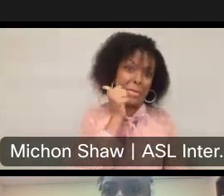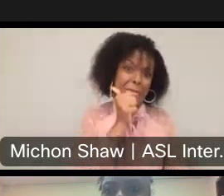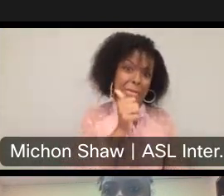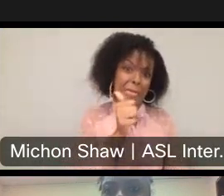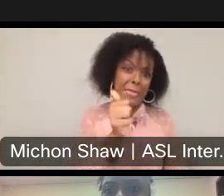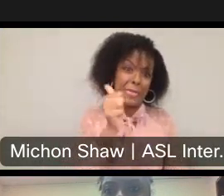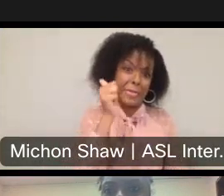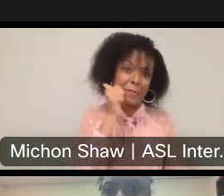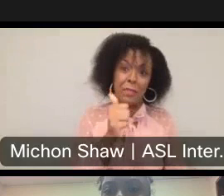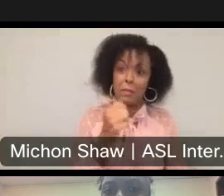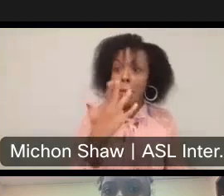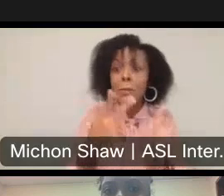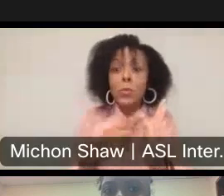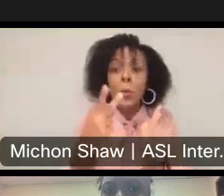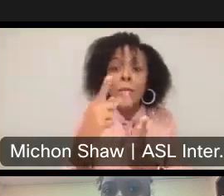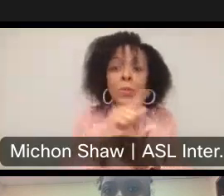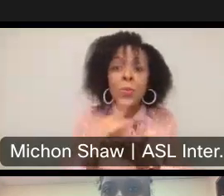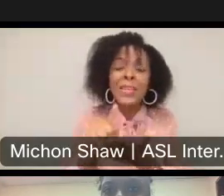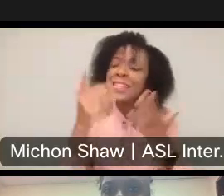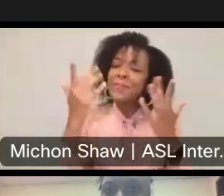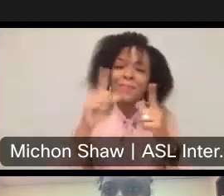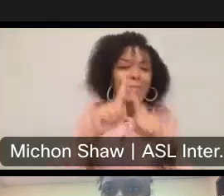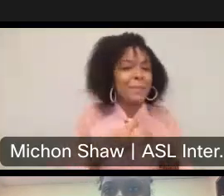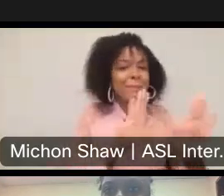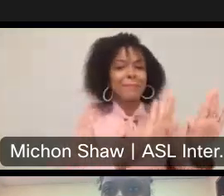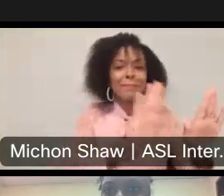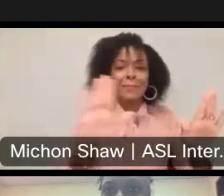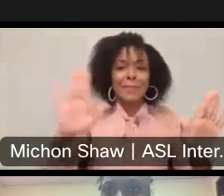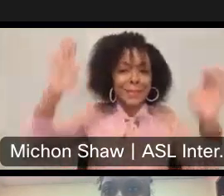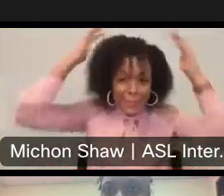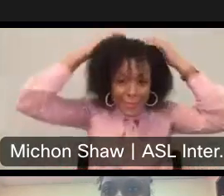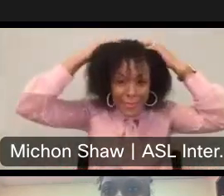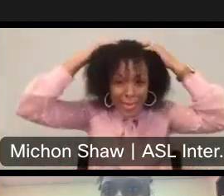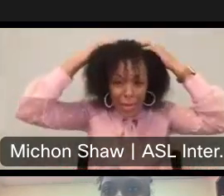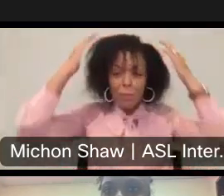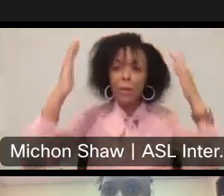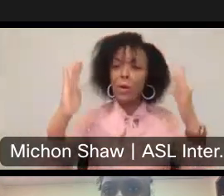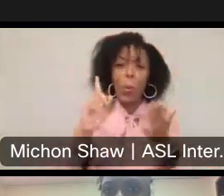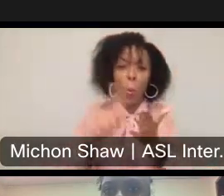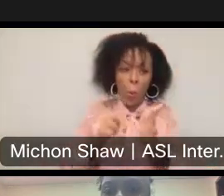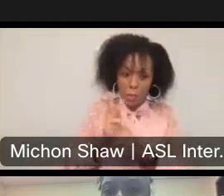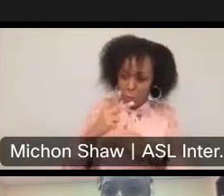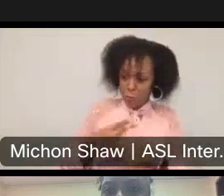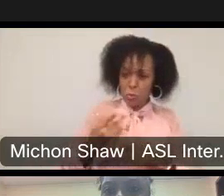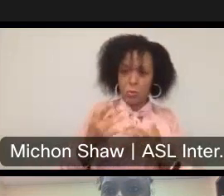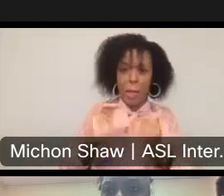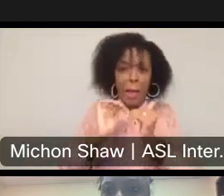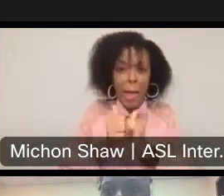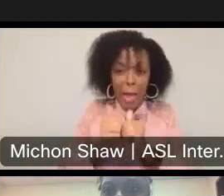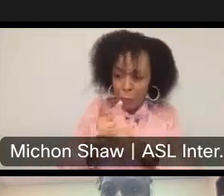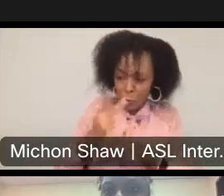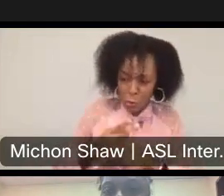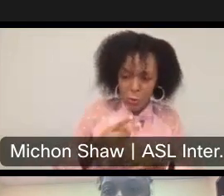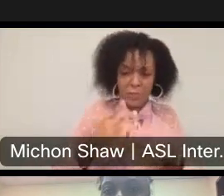itself. What does it produce? How it produces? And then you make a determination as to